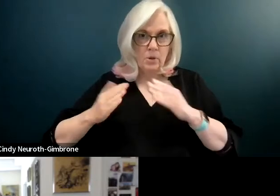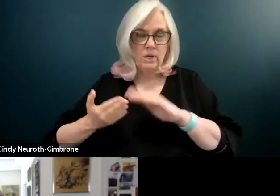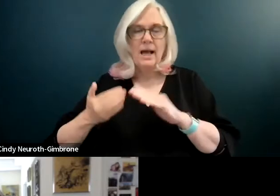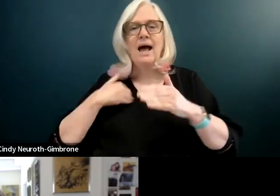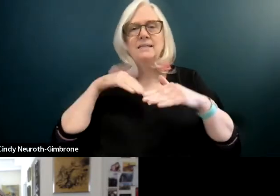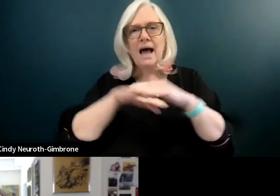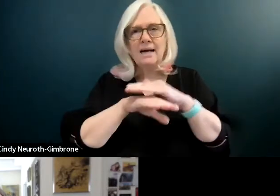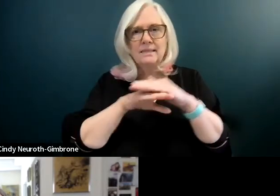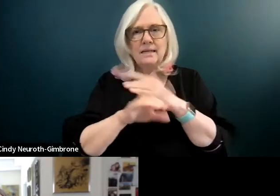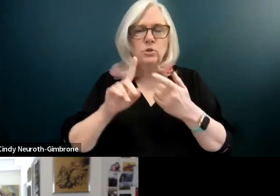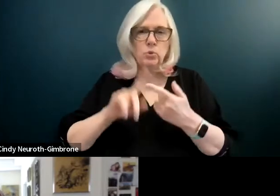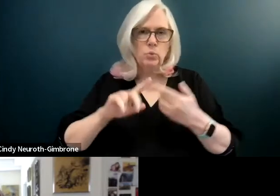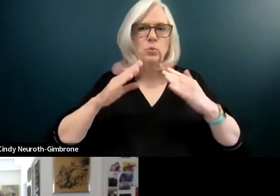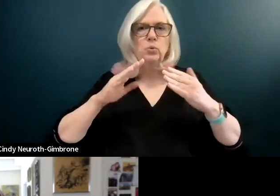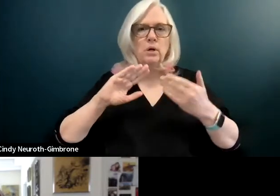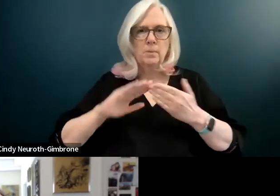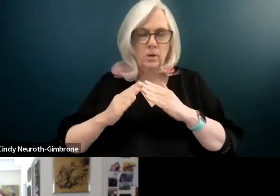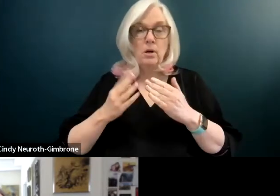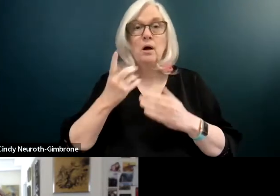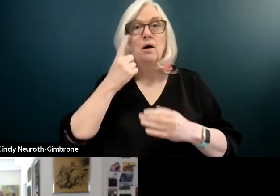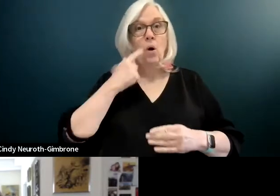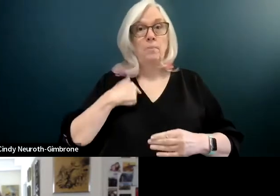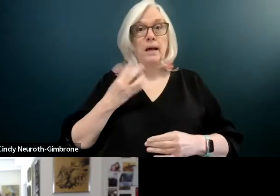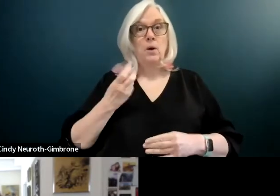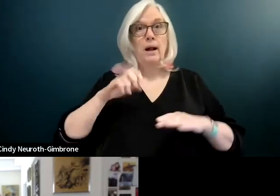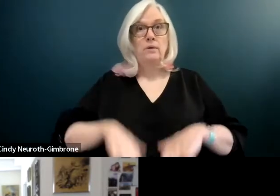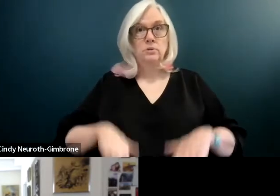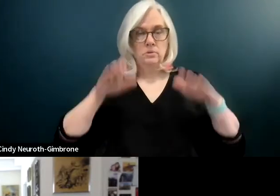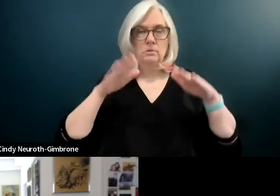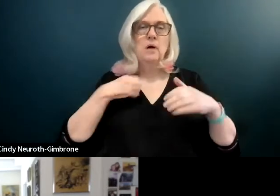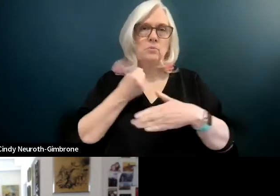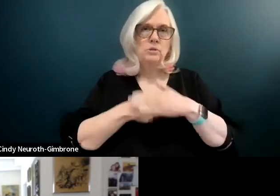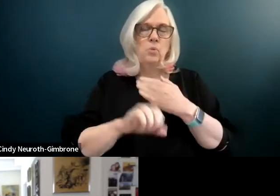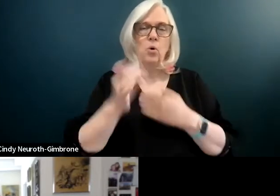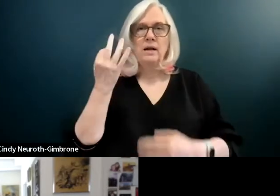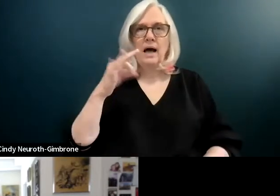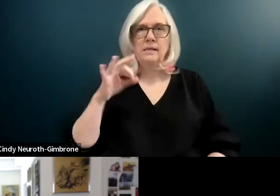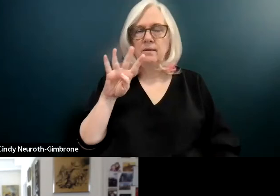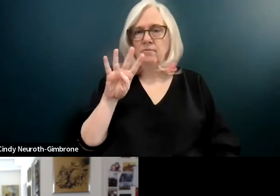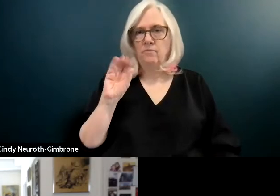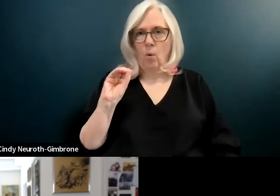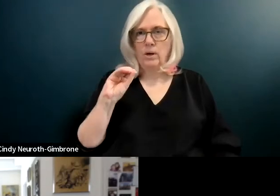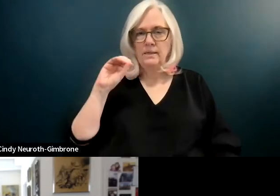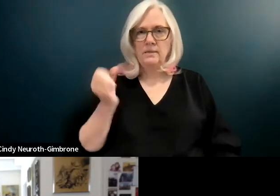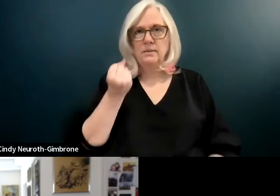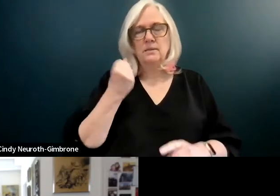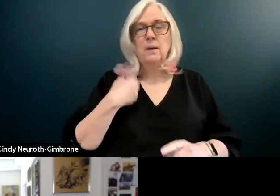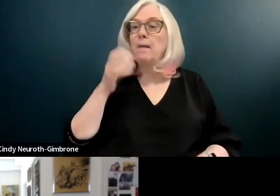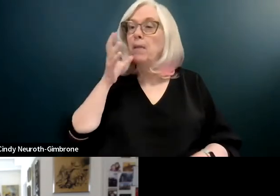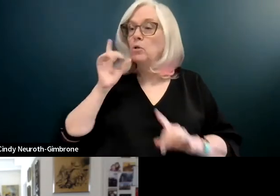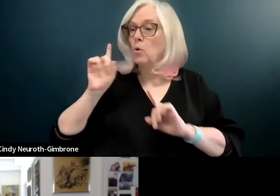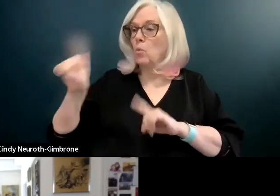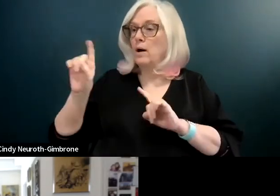For me, when I was growing up, because I was born in the 40s, my mom went to the library a lot, but